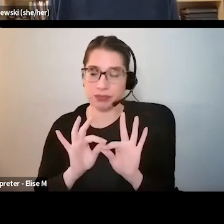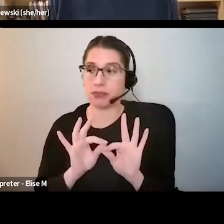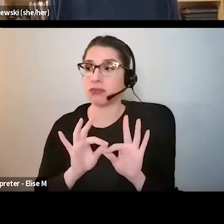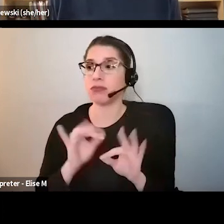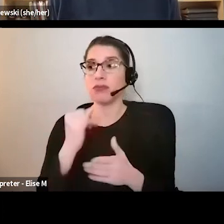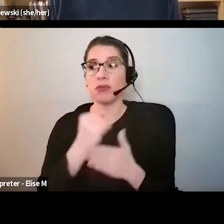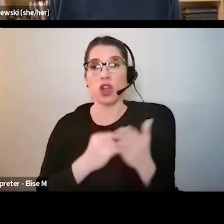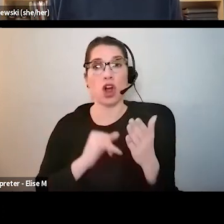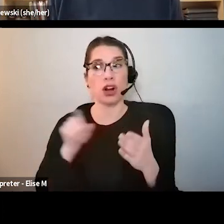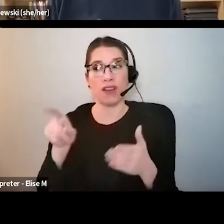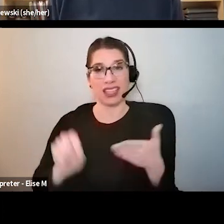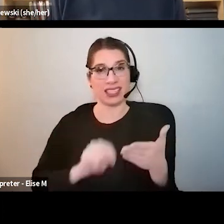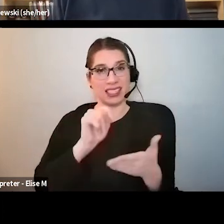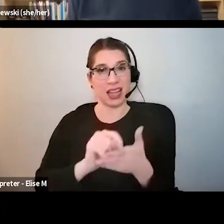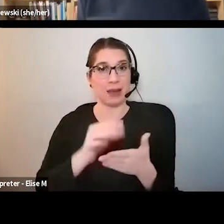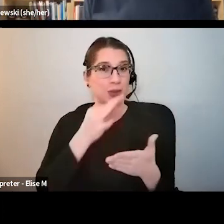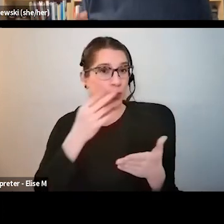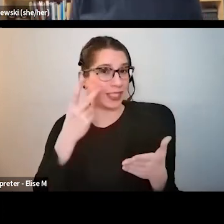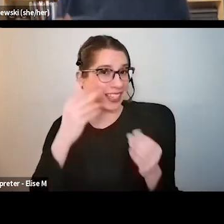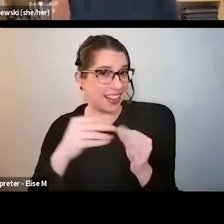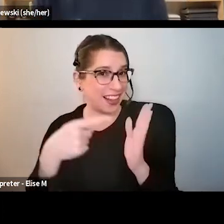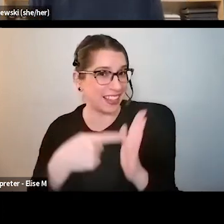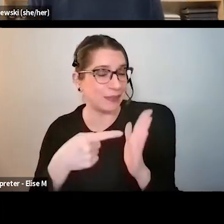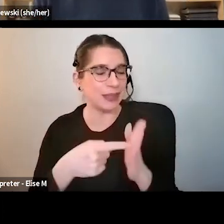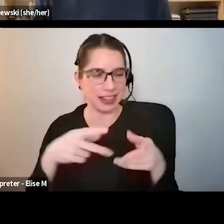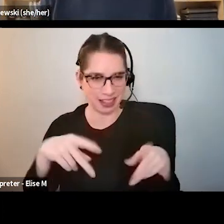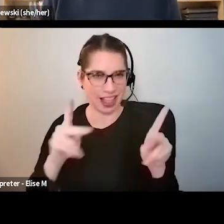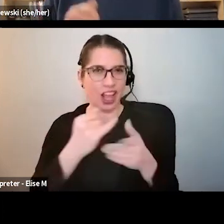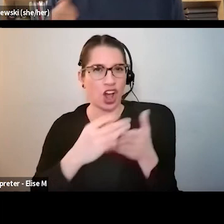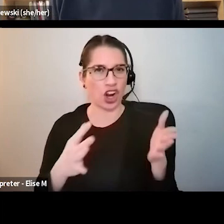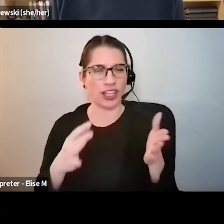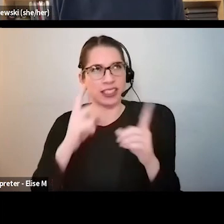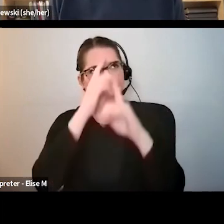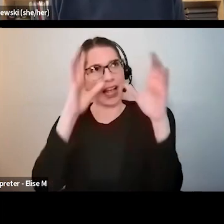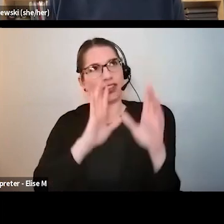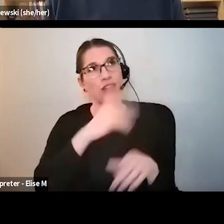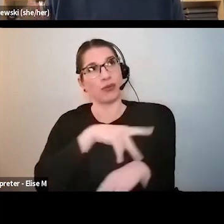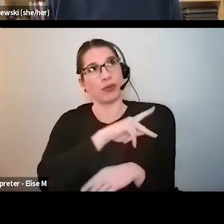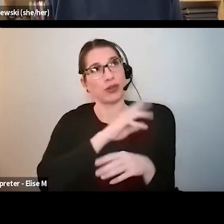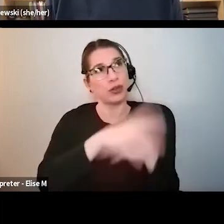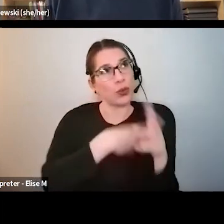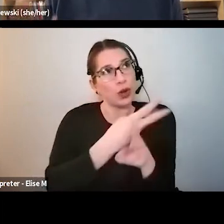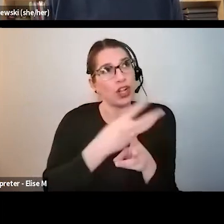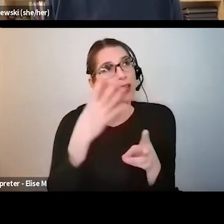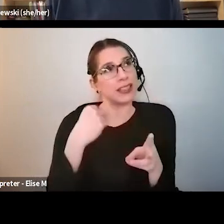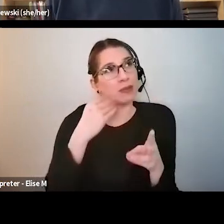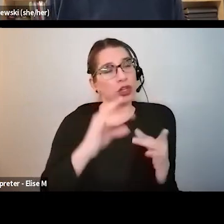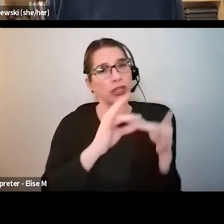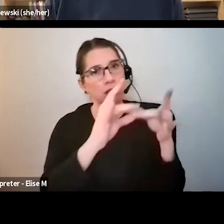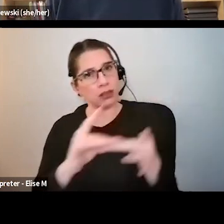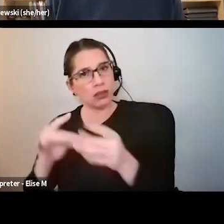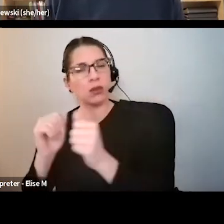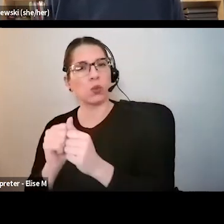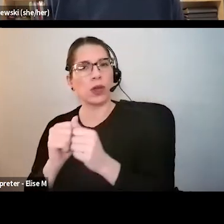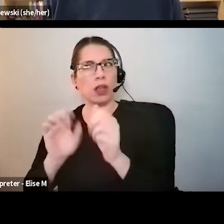see in the exhibition, enabled artists to imagine their personal world and experiences in unity with a growing